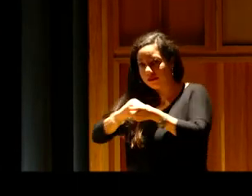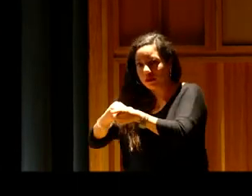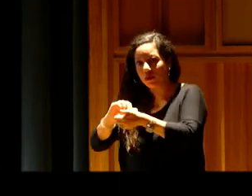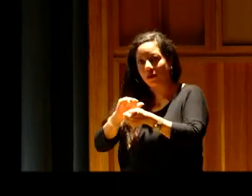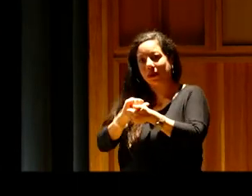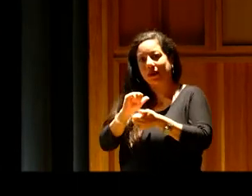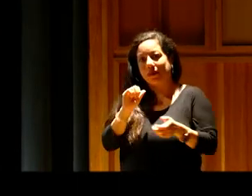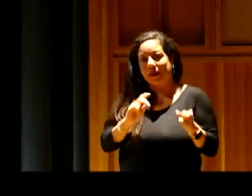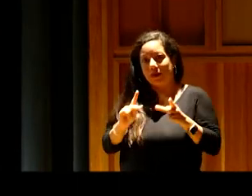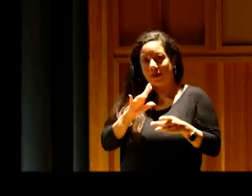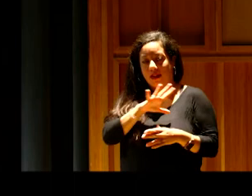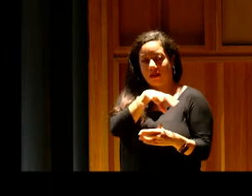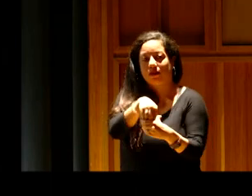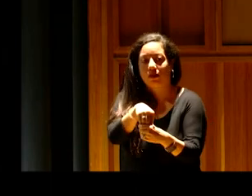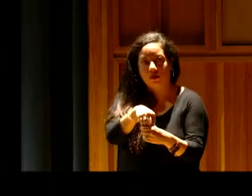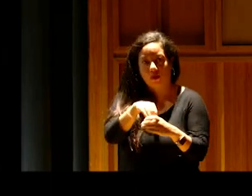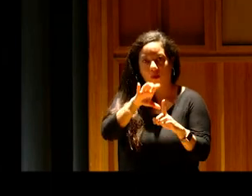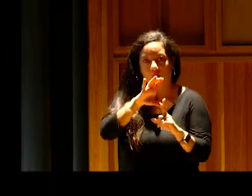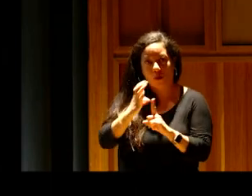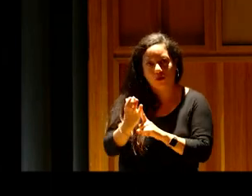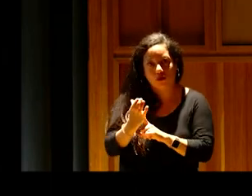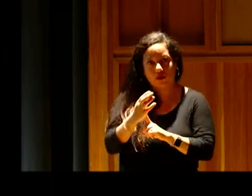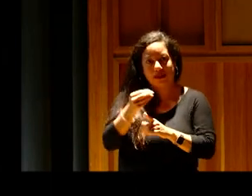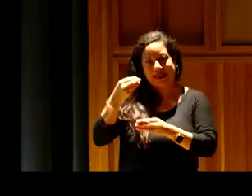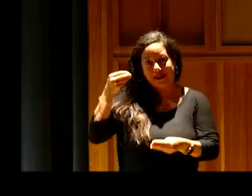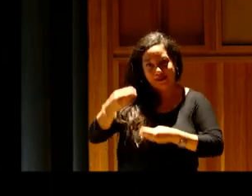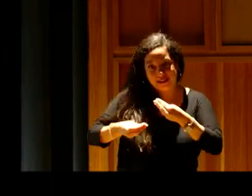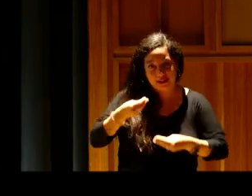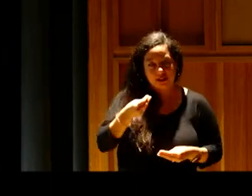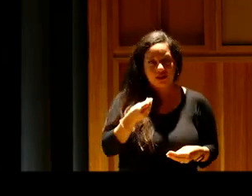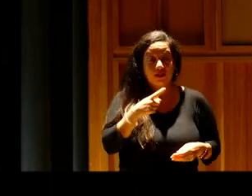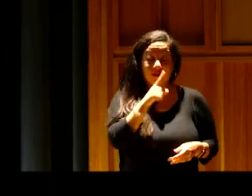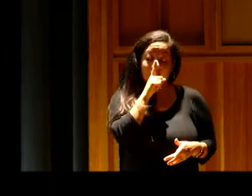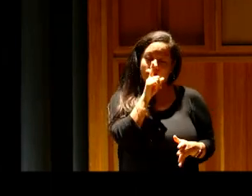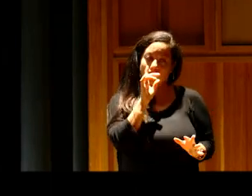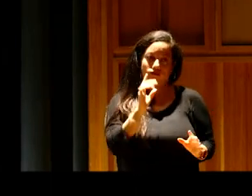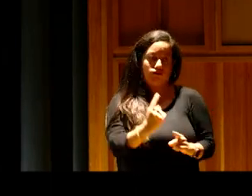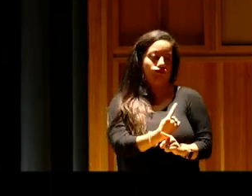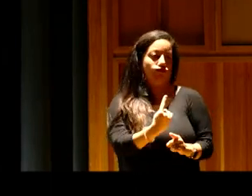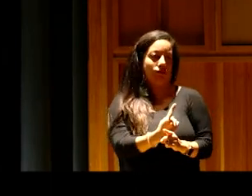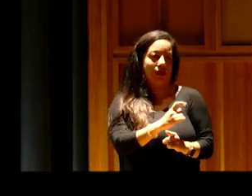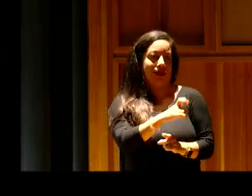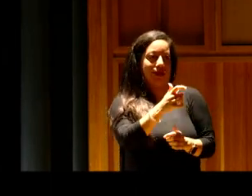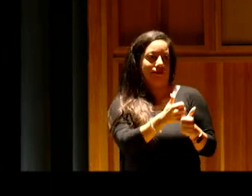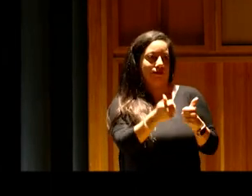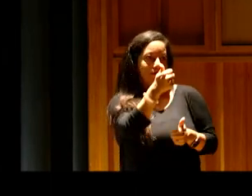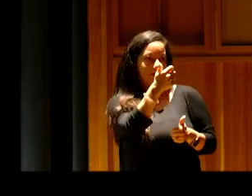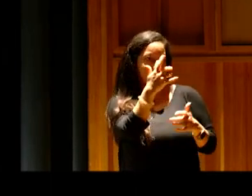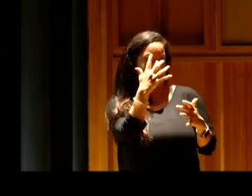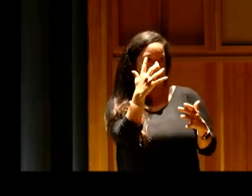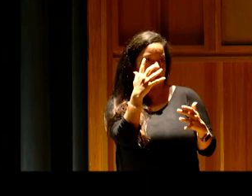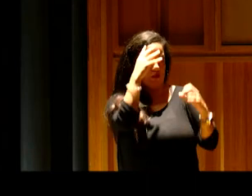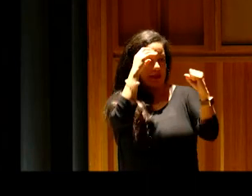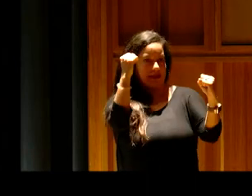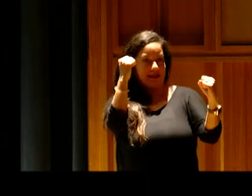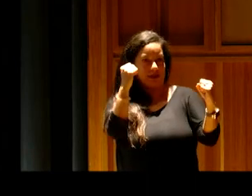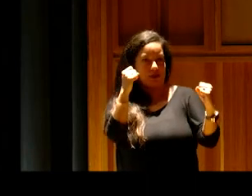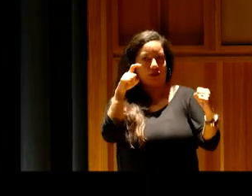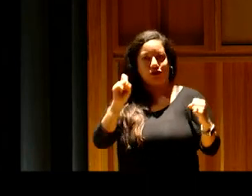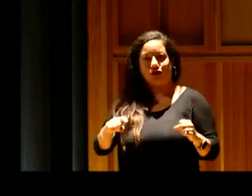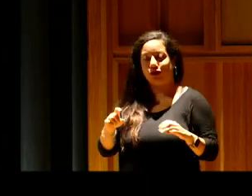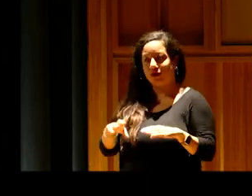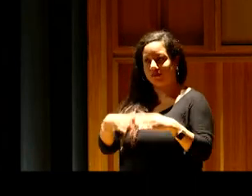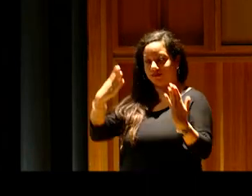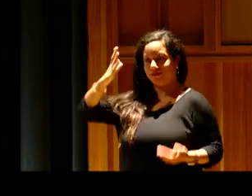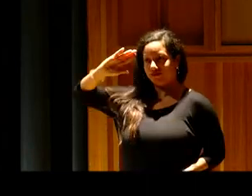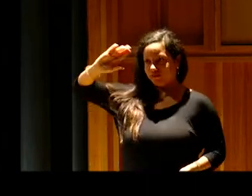of us in culture and heritage. And so it's entirely fitting that its president should be our opening